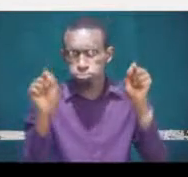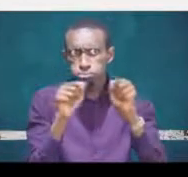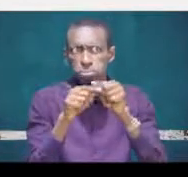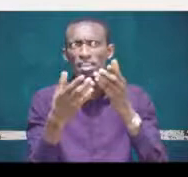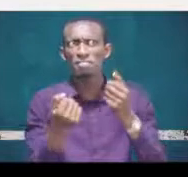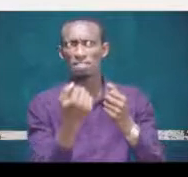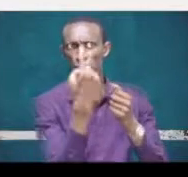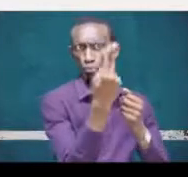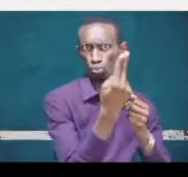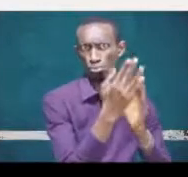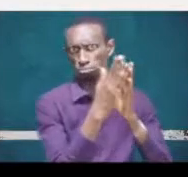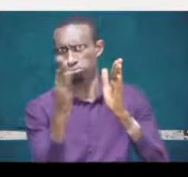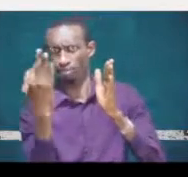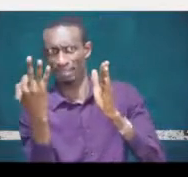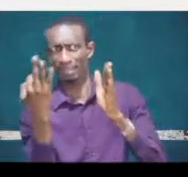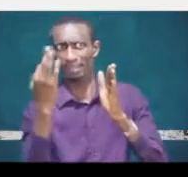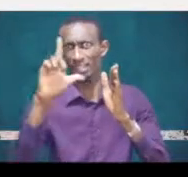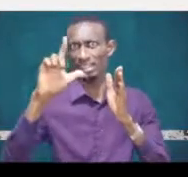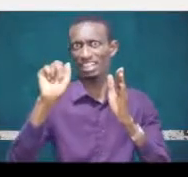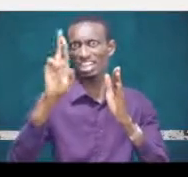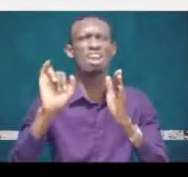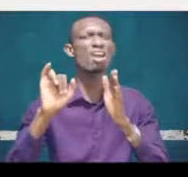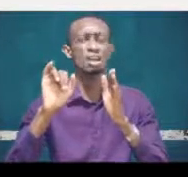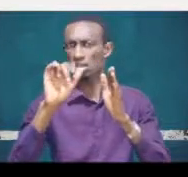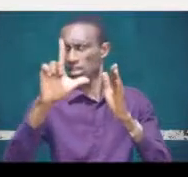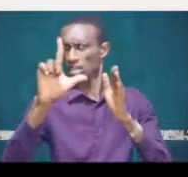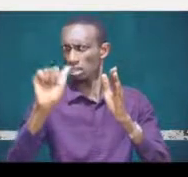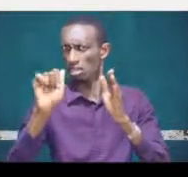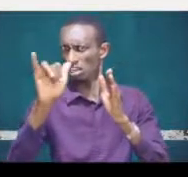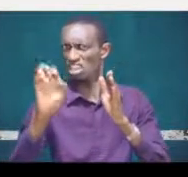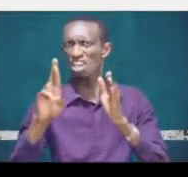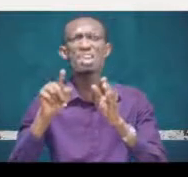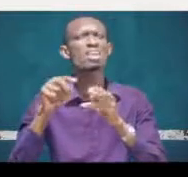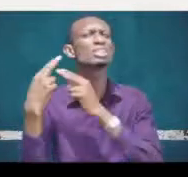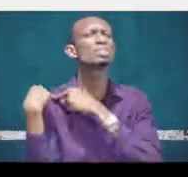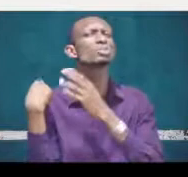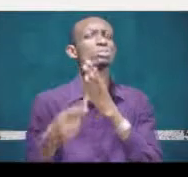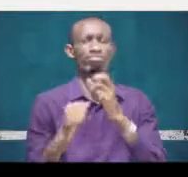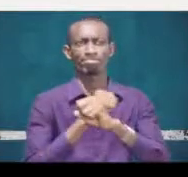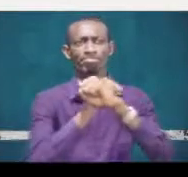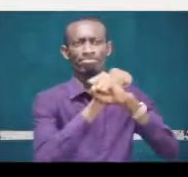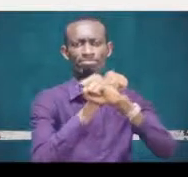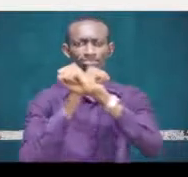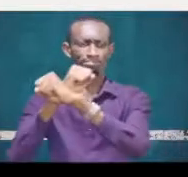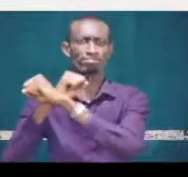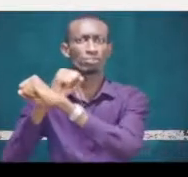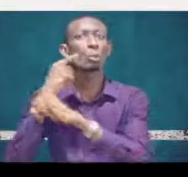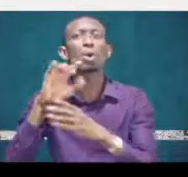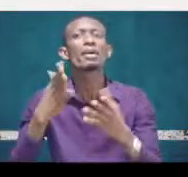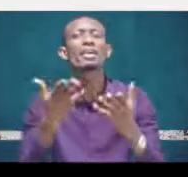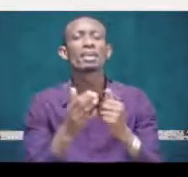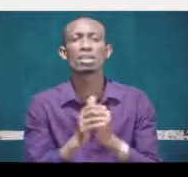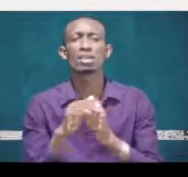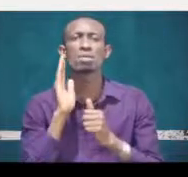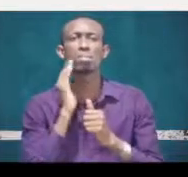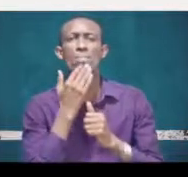cells, and it is responsible for protection. These are found in sweat glands, salivary glands, and